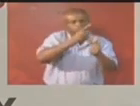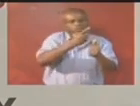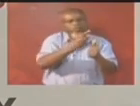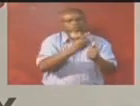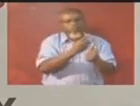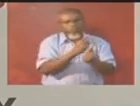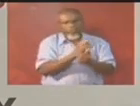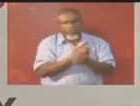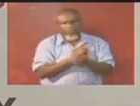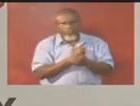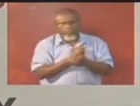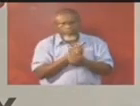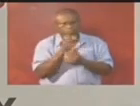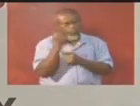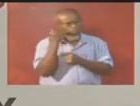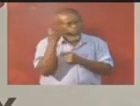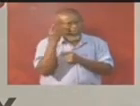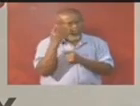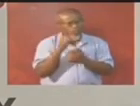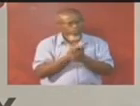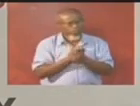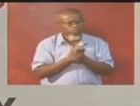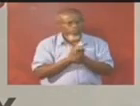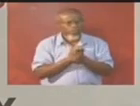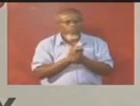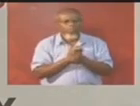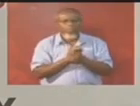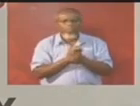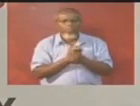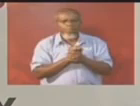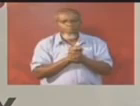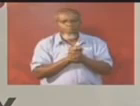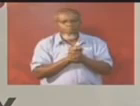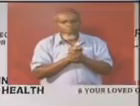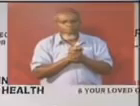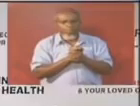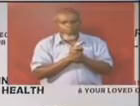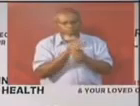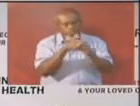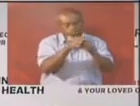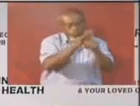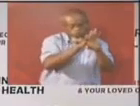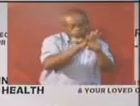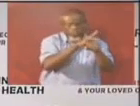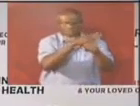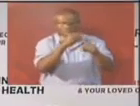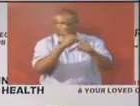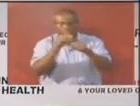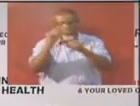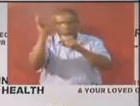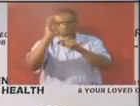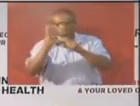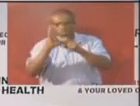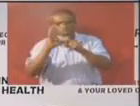hospital occupancy, I will turn over to Dr. Richards. Okay, thank you very much for your question.